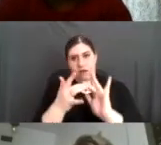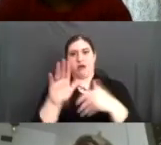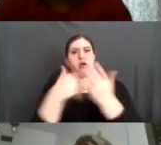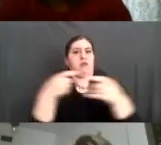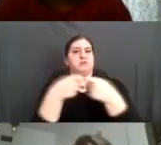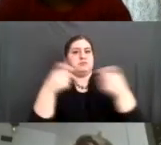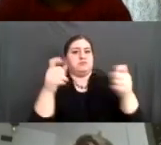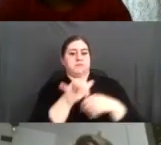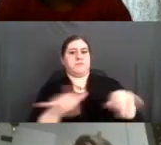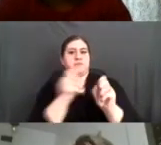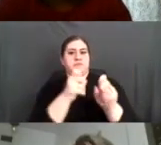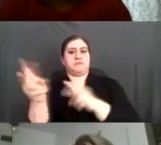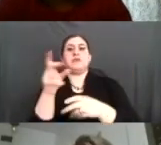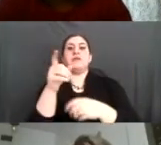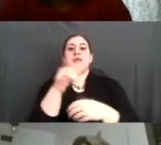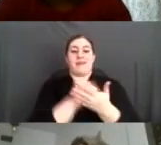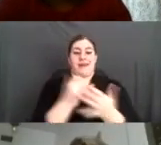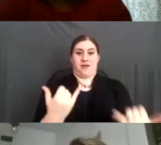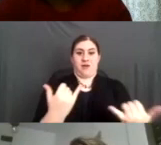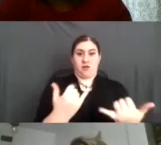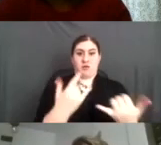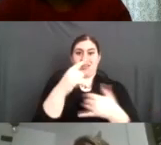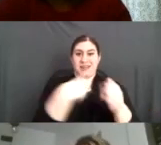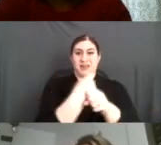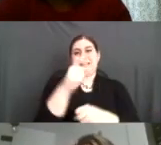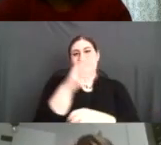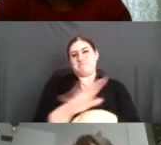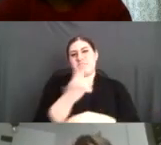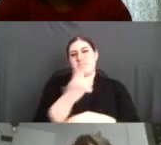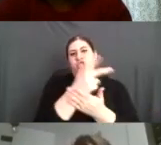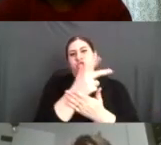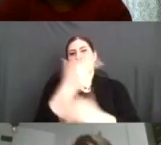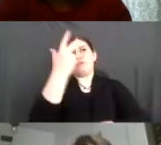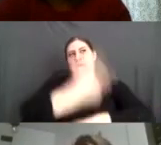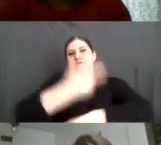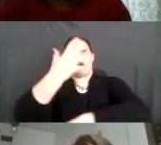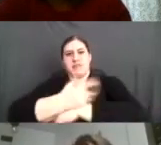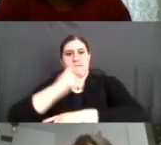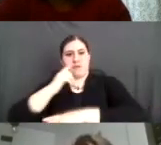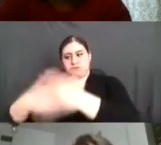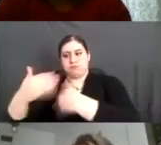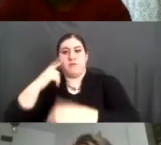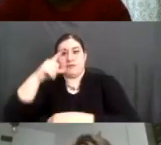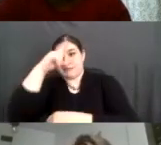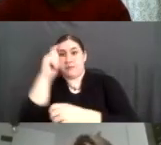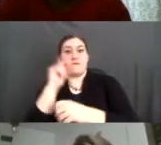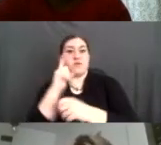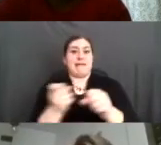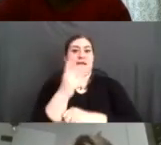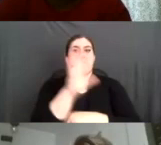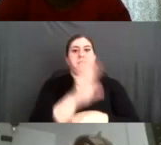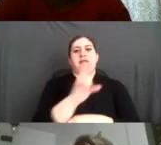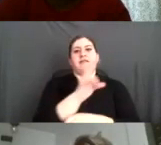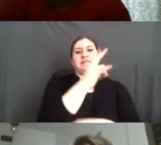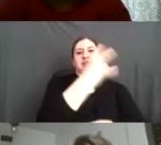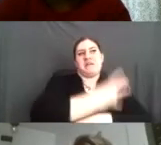electronically. From the time that you do it at this time of year, I need about 3 to 5 business days to process it for the summer. For next year, it's about 7 to